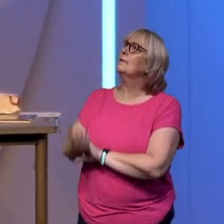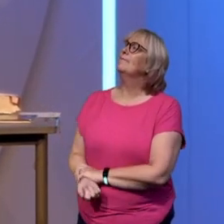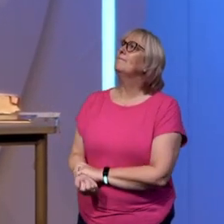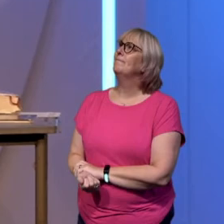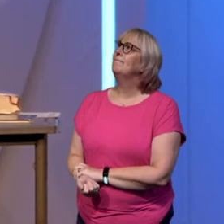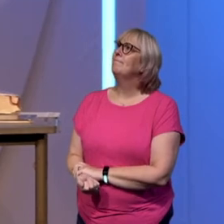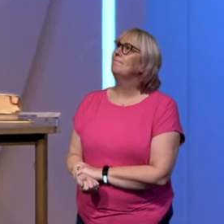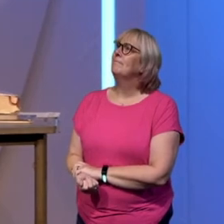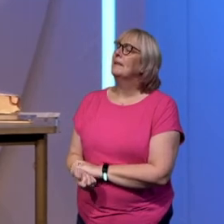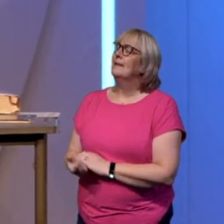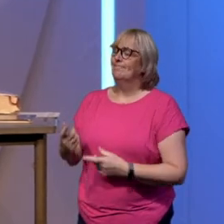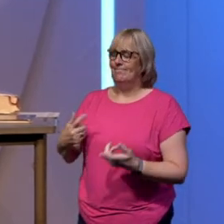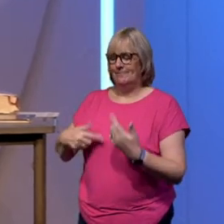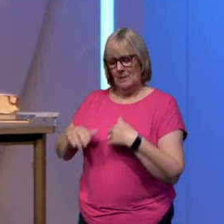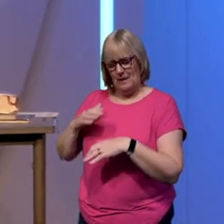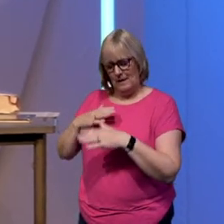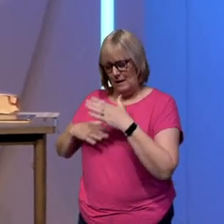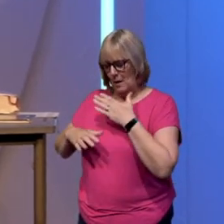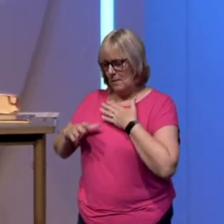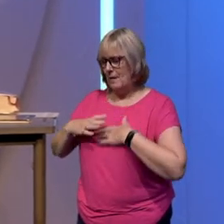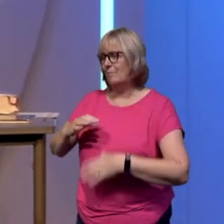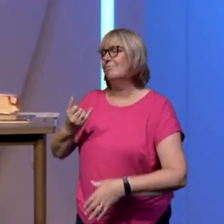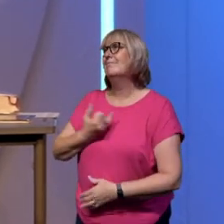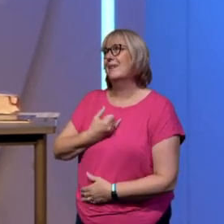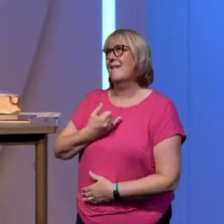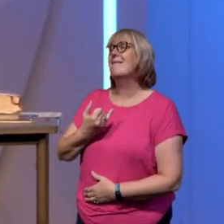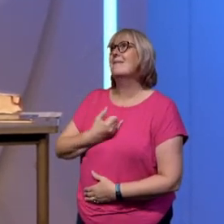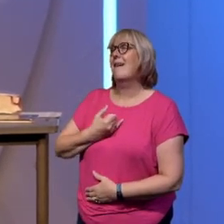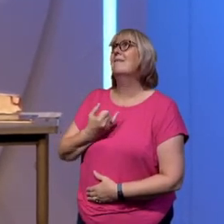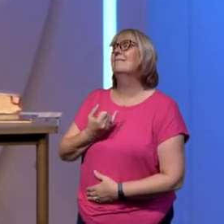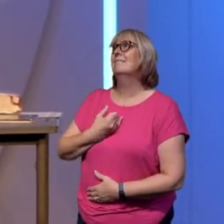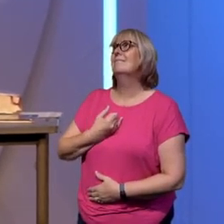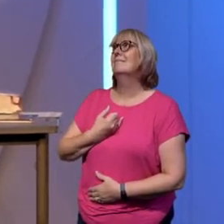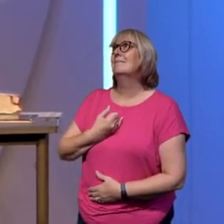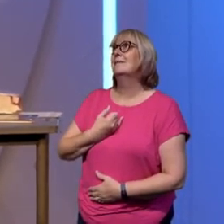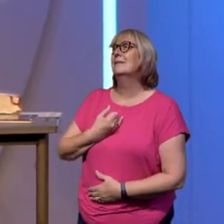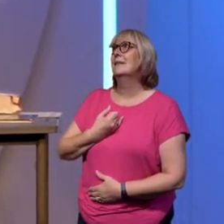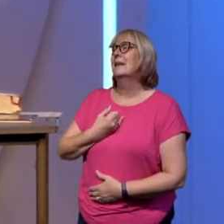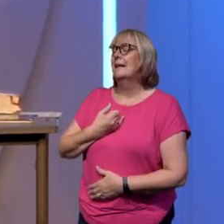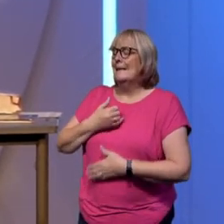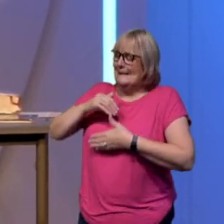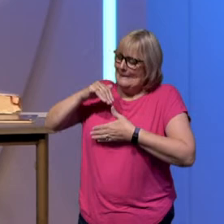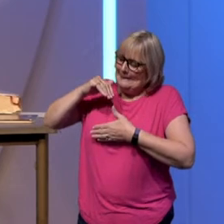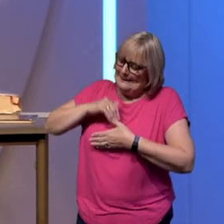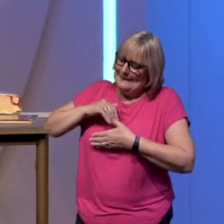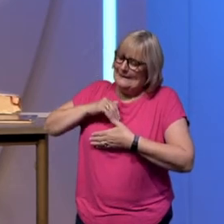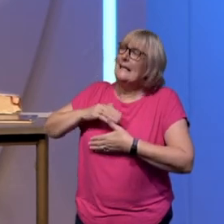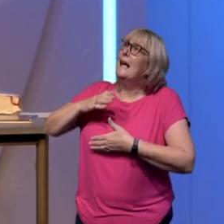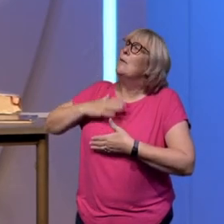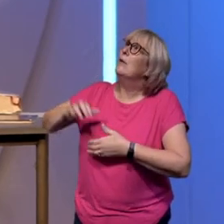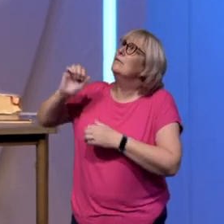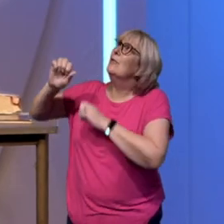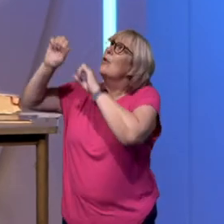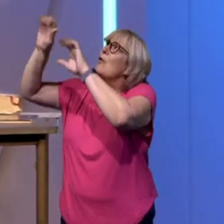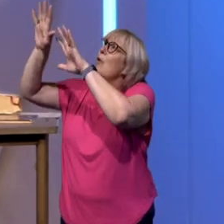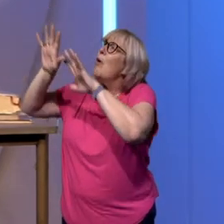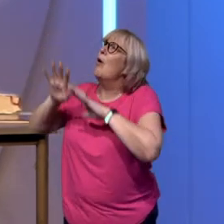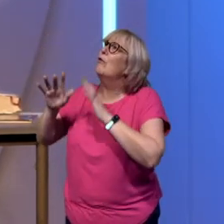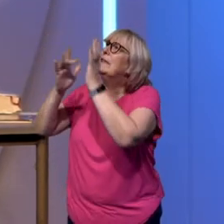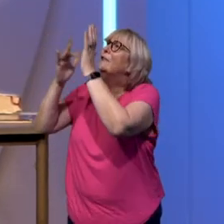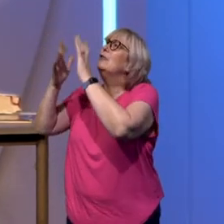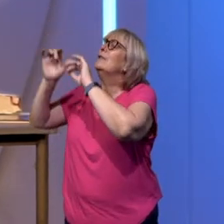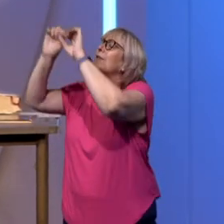we come with great humility. We come as sinful men and women, but we deep down long for the glory of Jesus. Because you